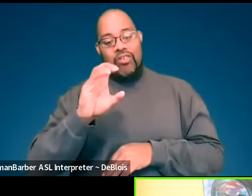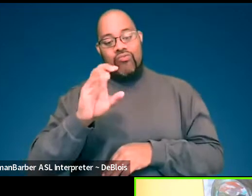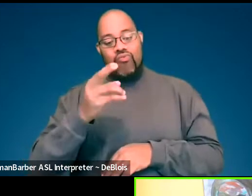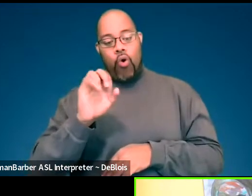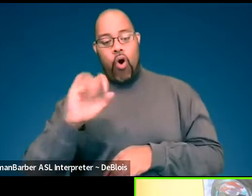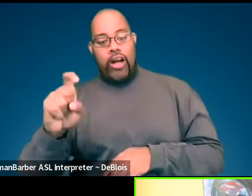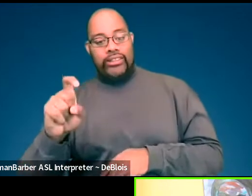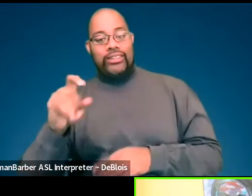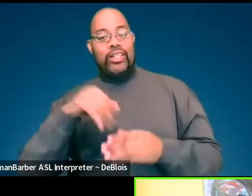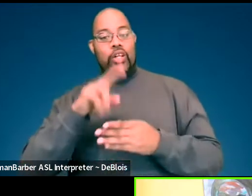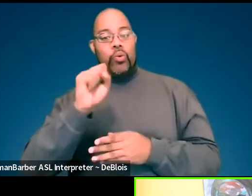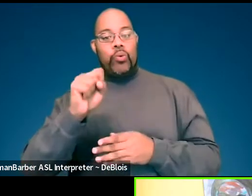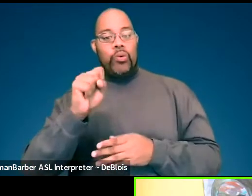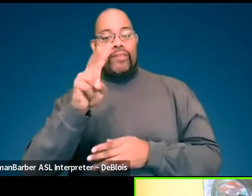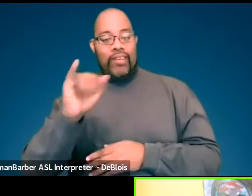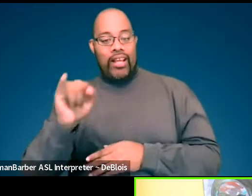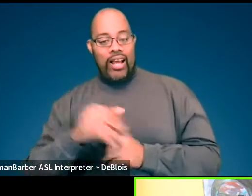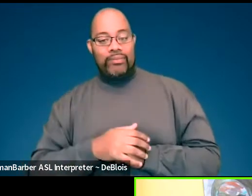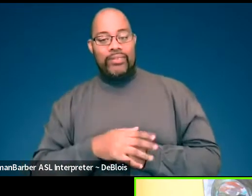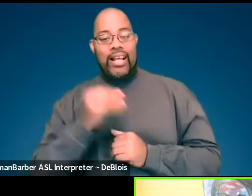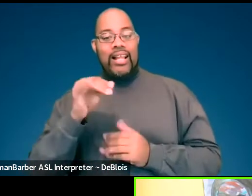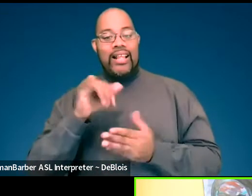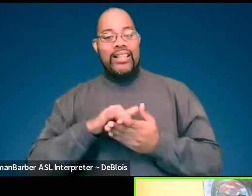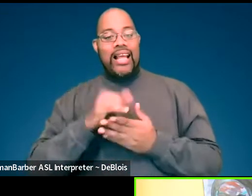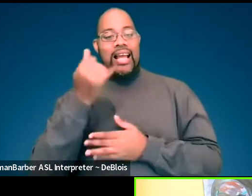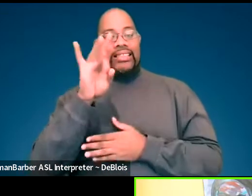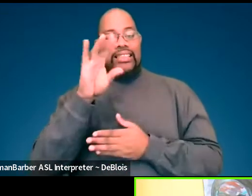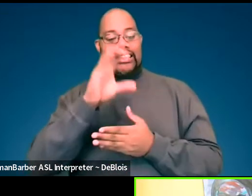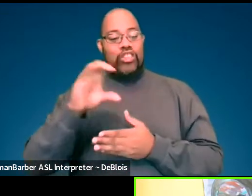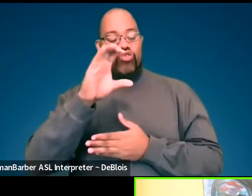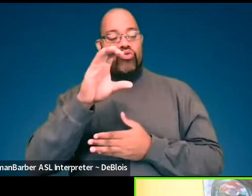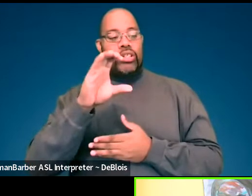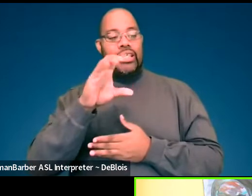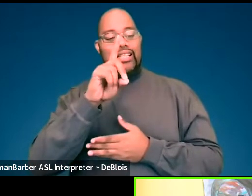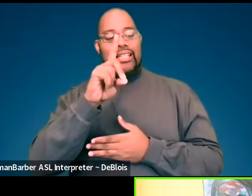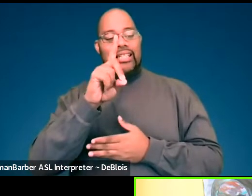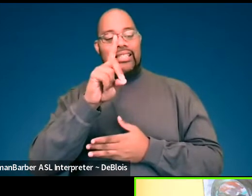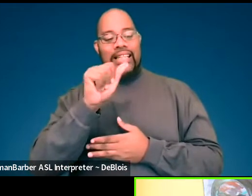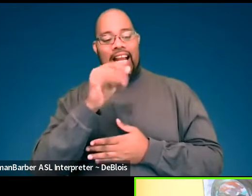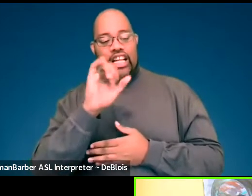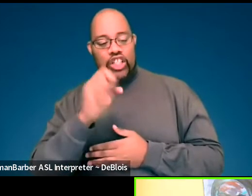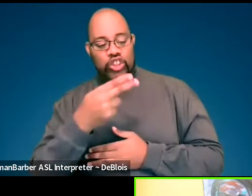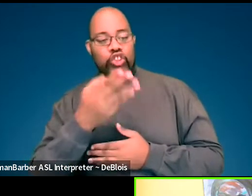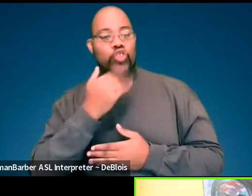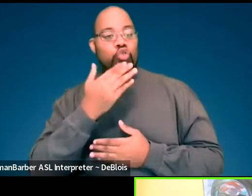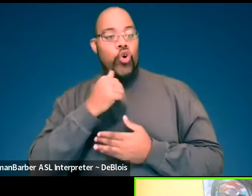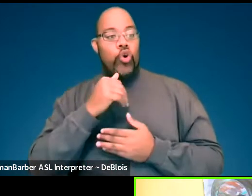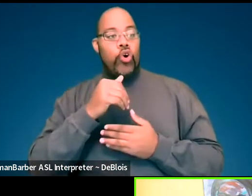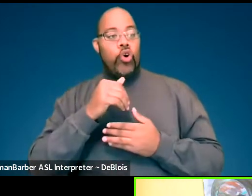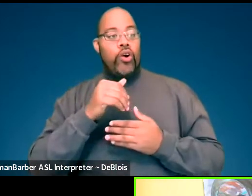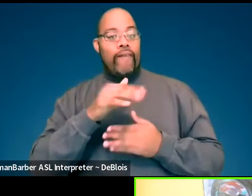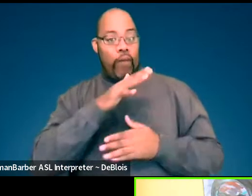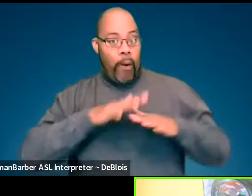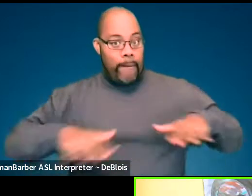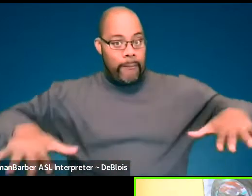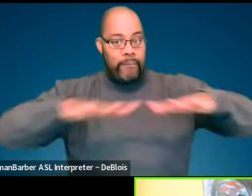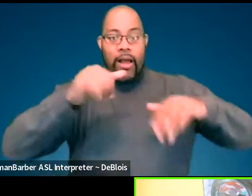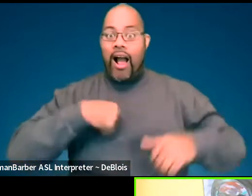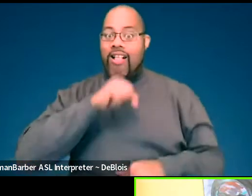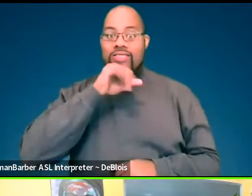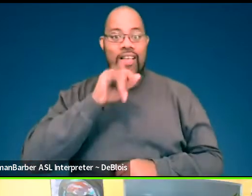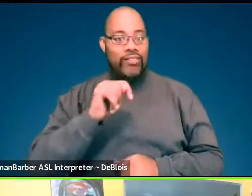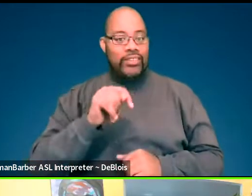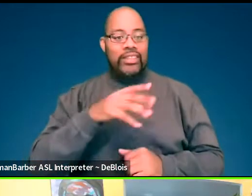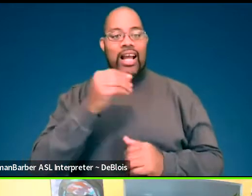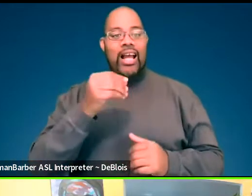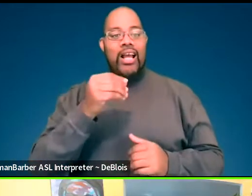US Virgin Islands. And it's an 18th century Danish sugar plantation. And I absolutely love it.